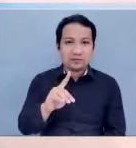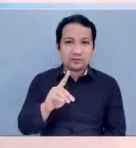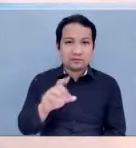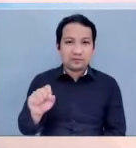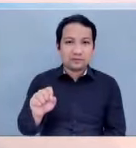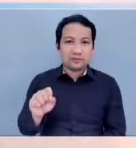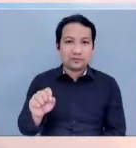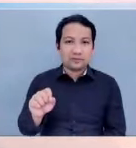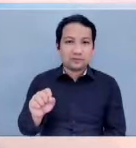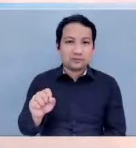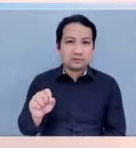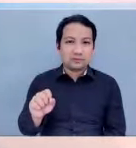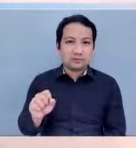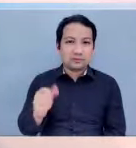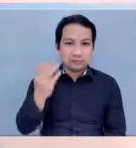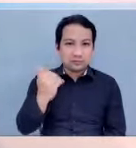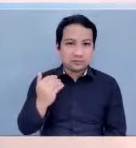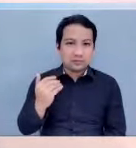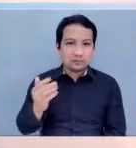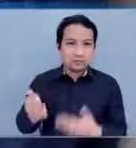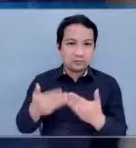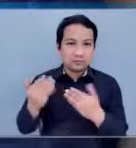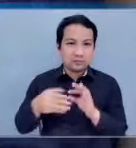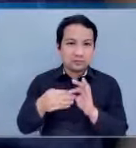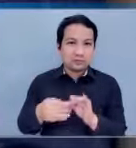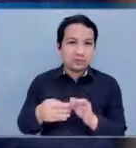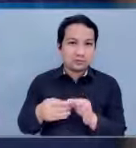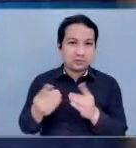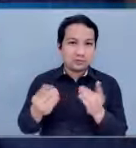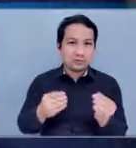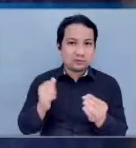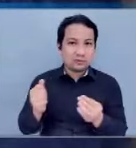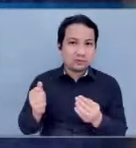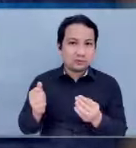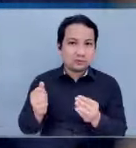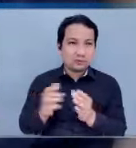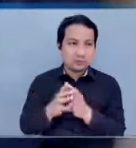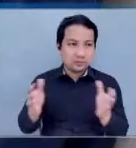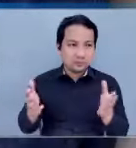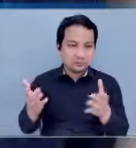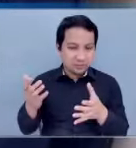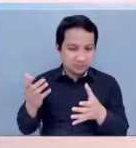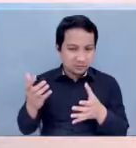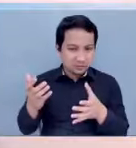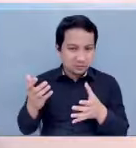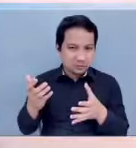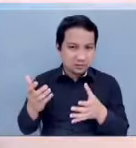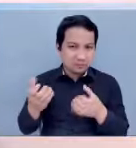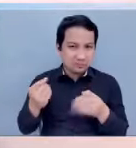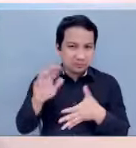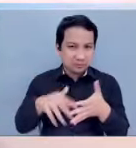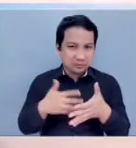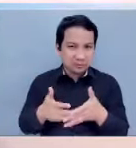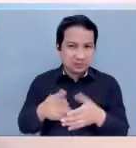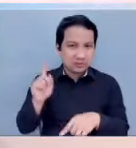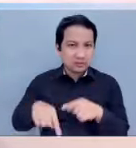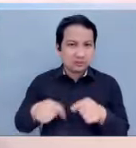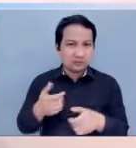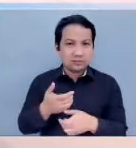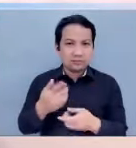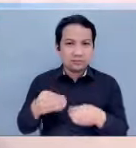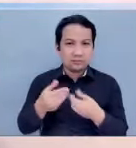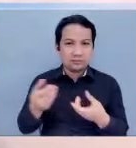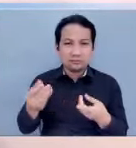like, ayoko naman na basta-basa lang gawin and you're doing a bunch of stuff and you know, hindi mo magbibigay talaga yung best mo. So,